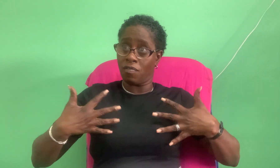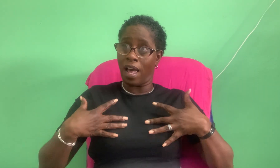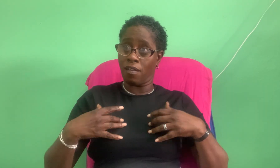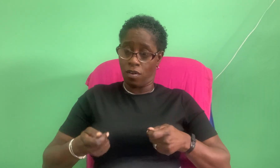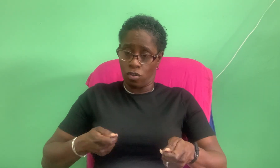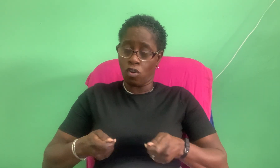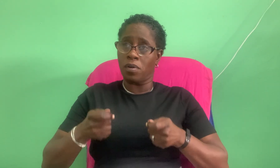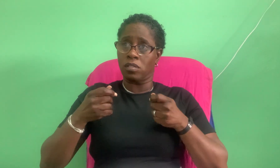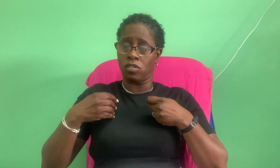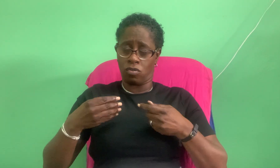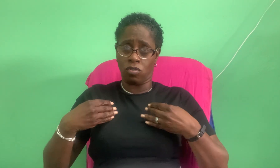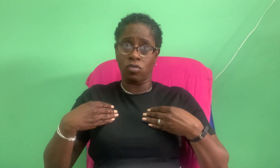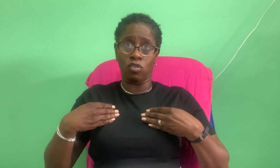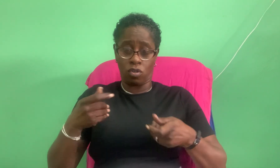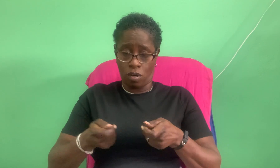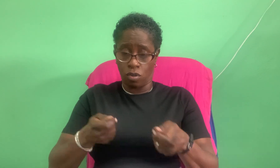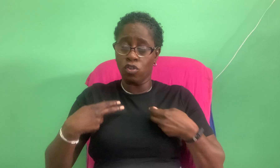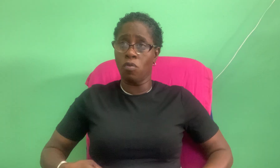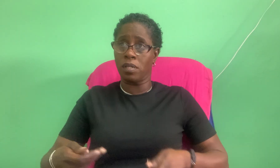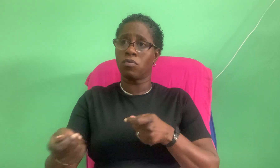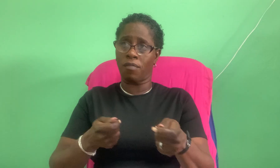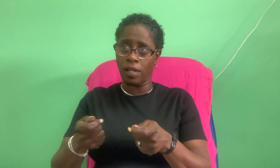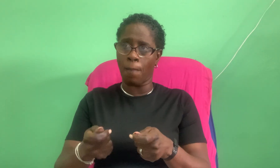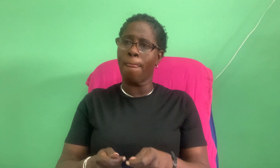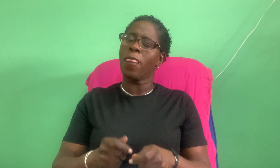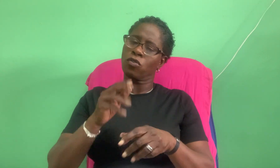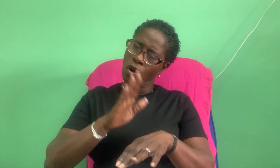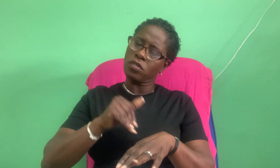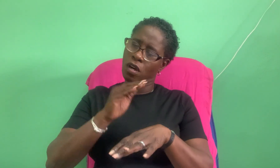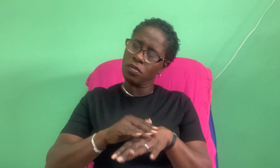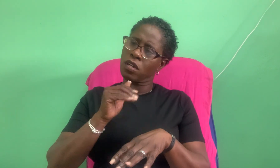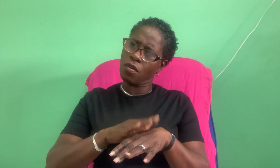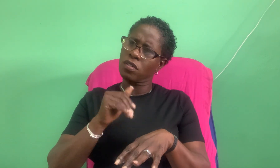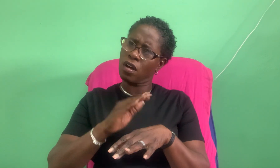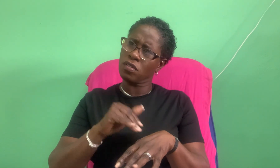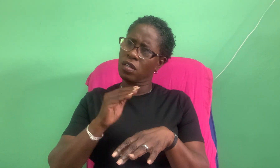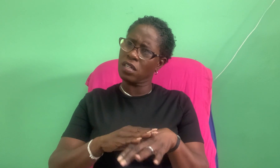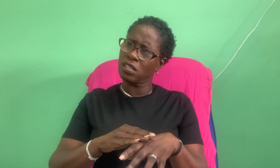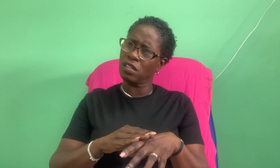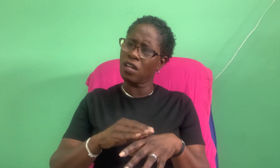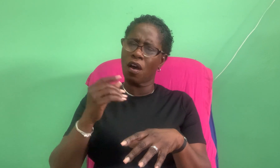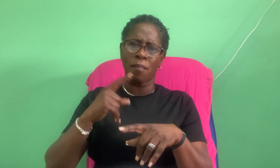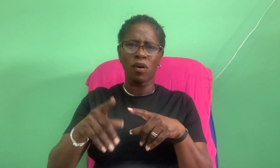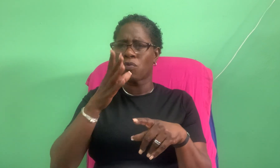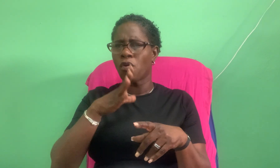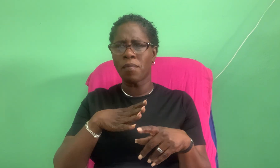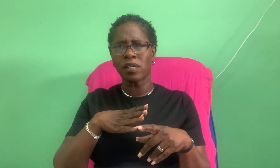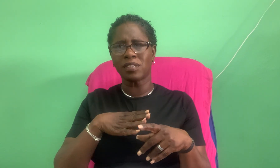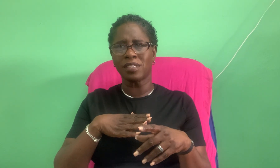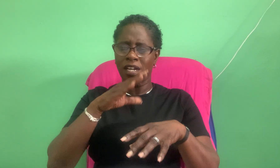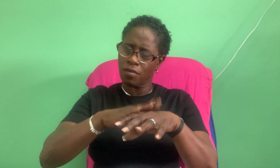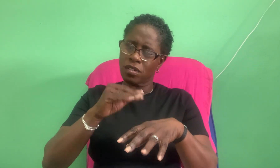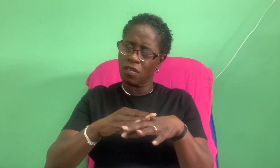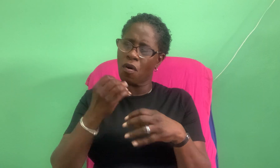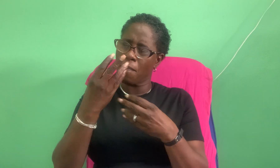on the other side of PTSD. She was no longer being diagnosed with PTSD, and the story that she relates, she was doing great